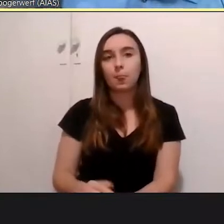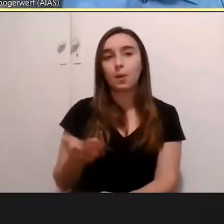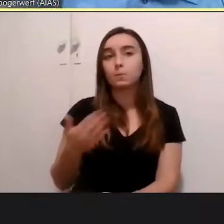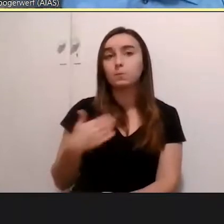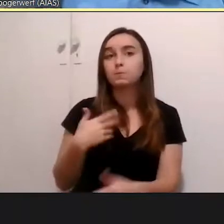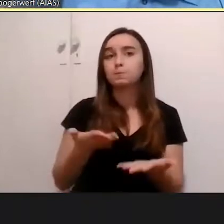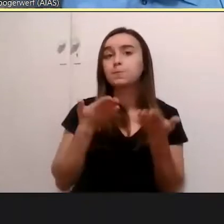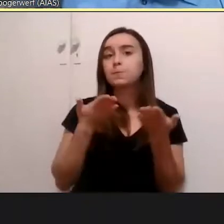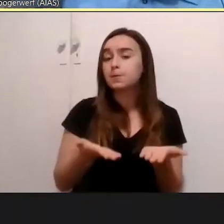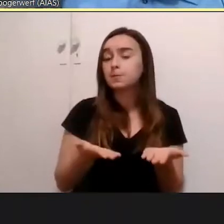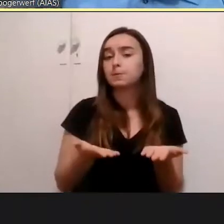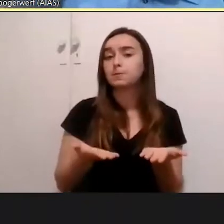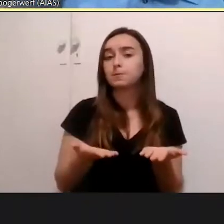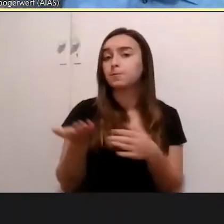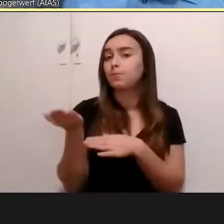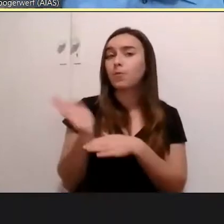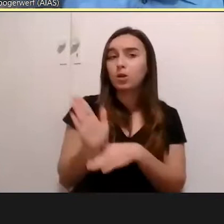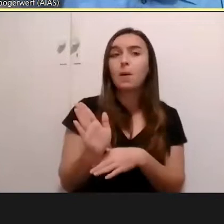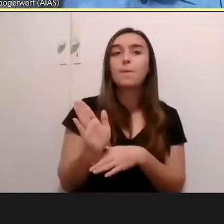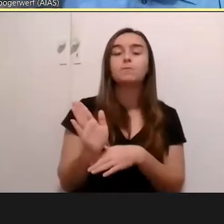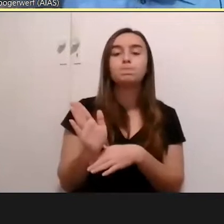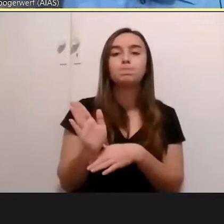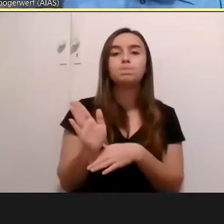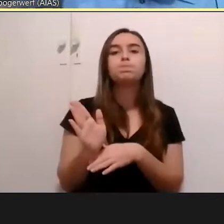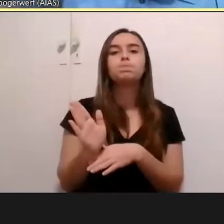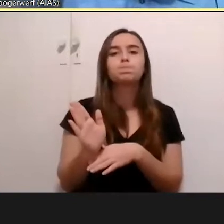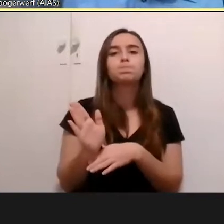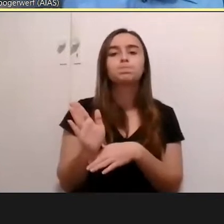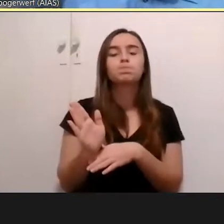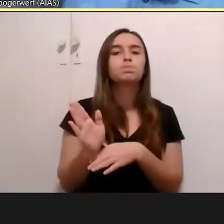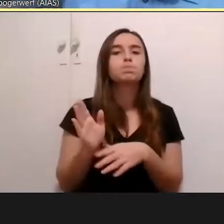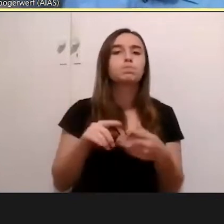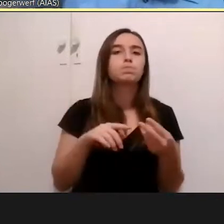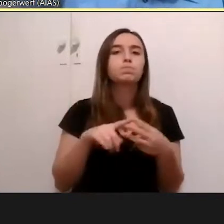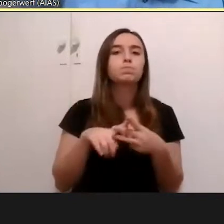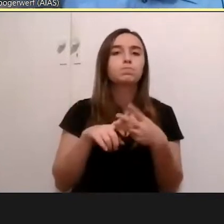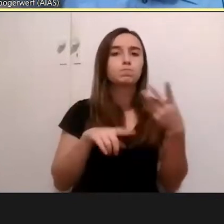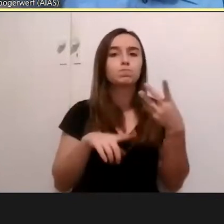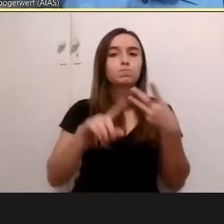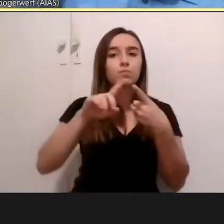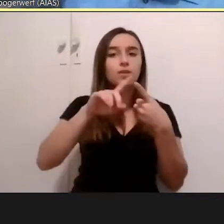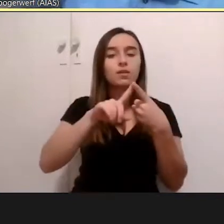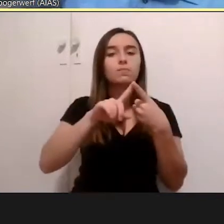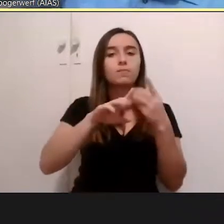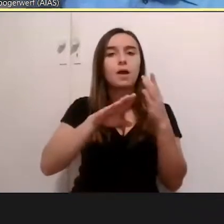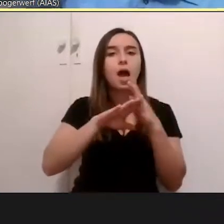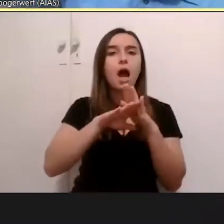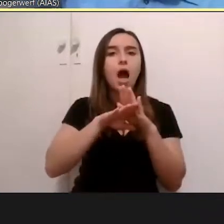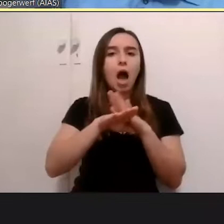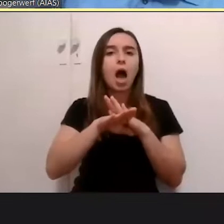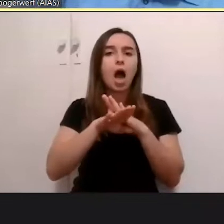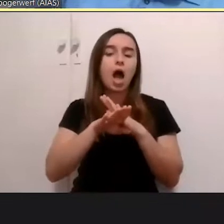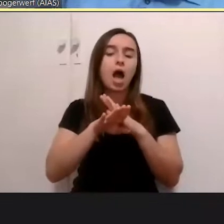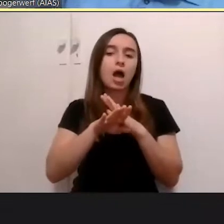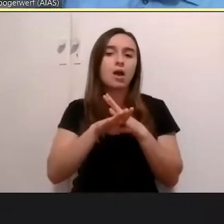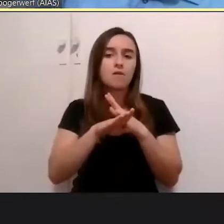a couple of interesting aspects to note. For example, the availability. We all know that